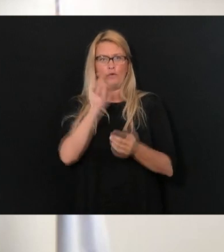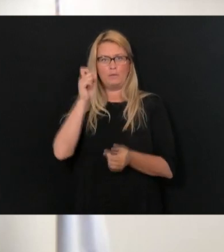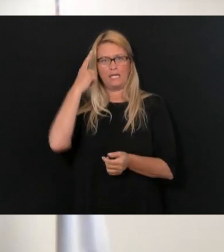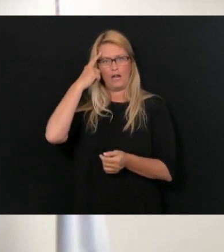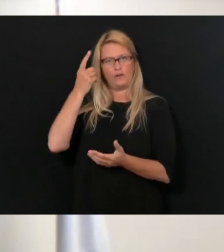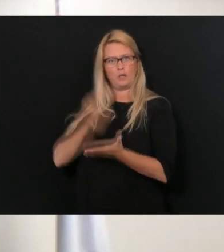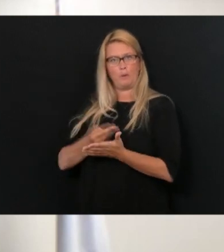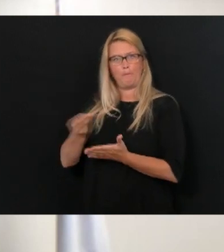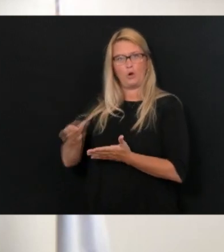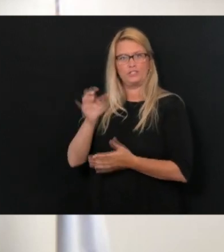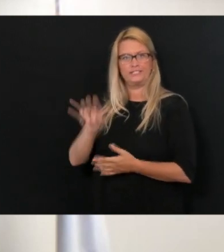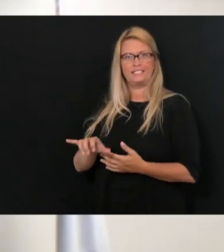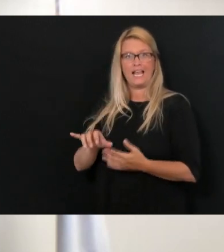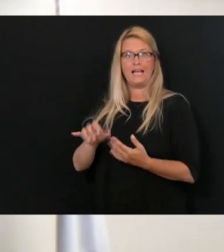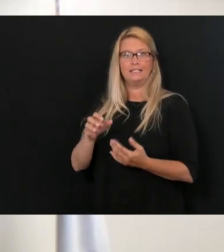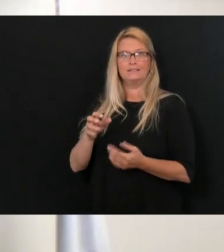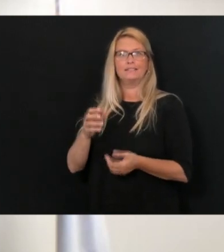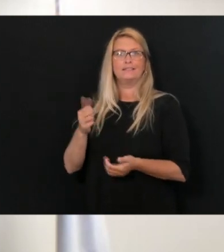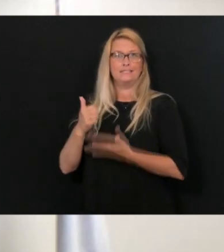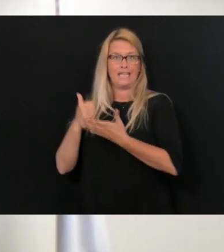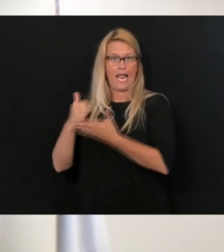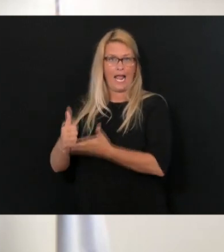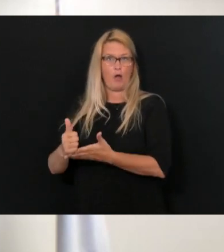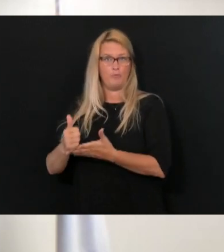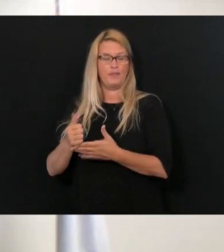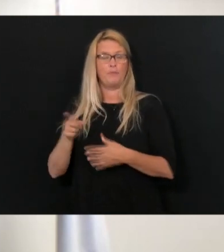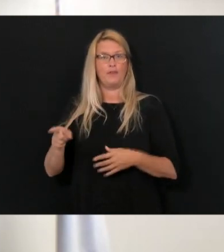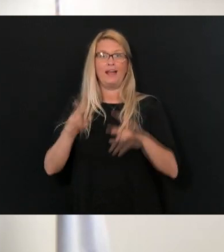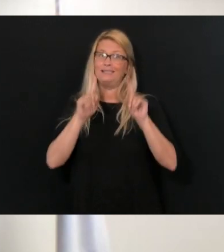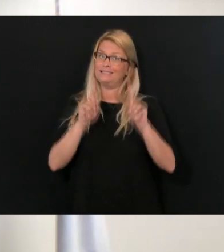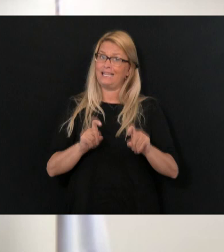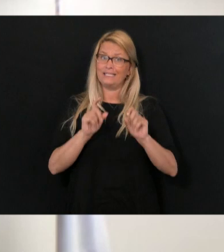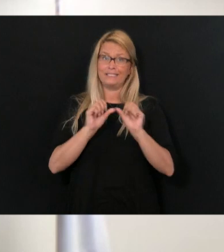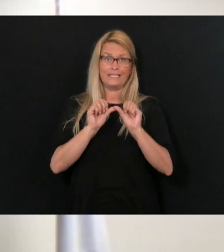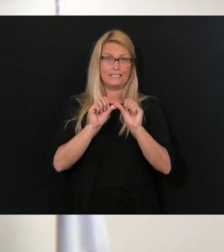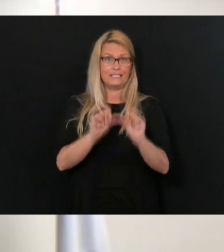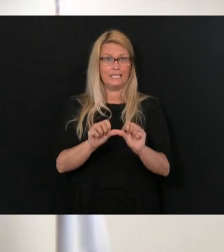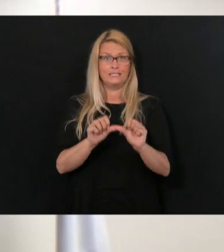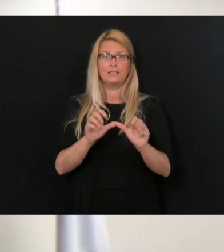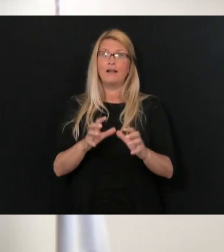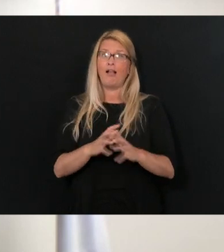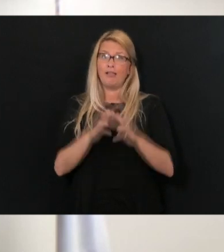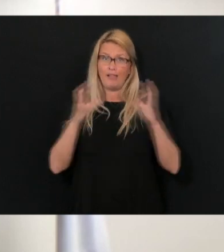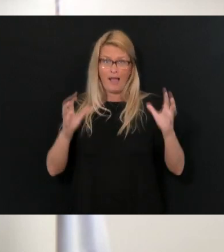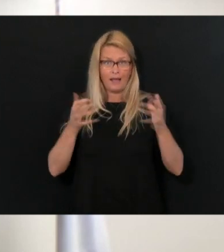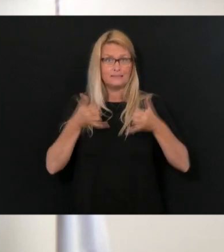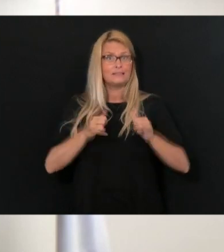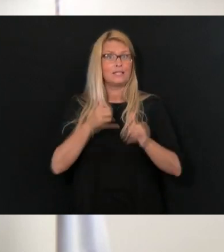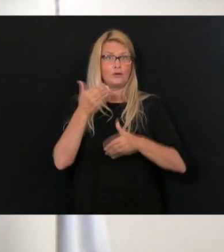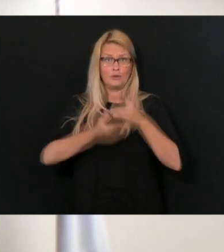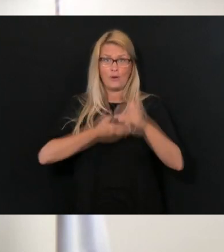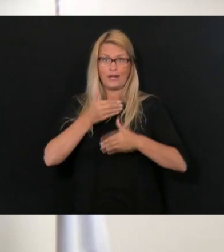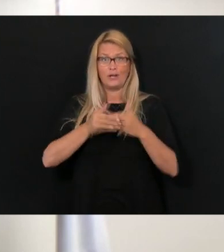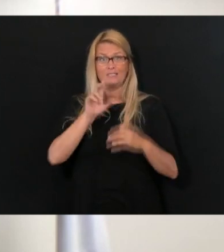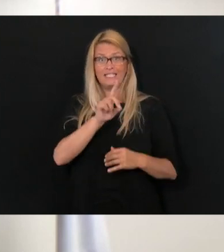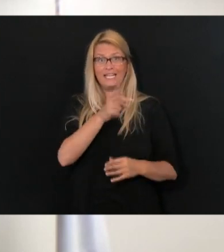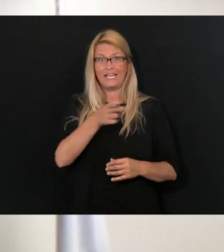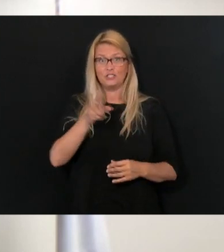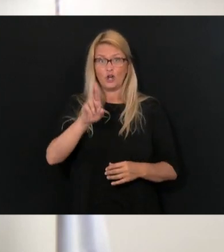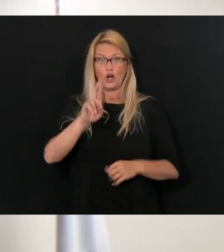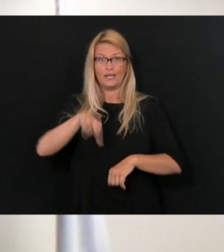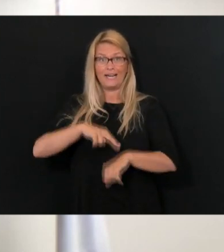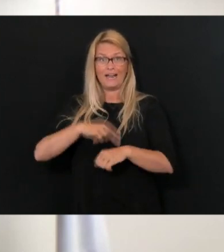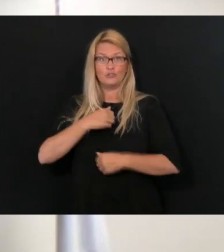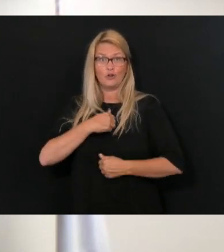on, so helping with that burn rate. Testing continue to be a significant amount of testing. DHHR, the National Guard,